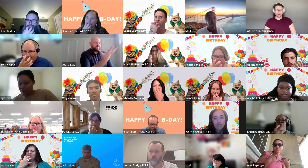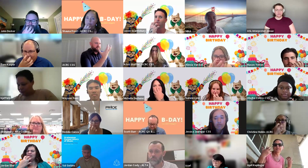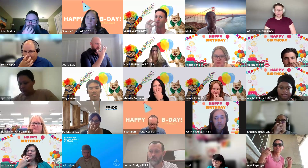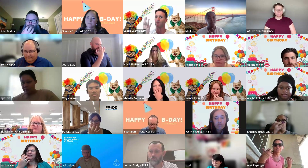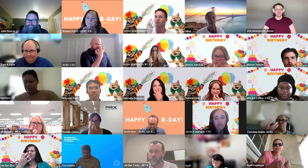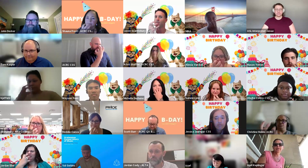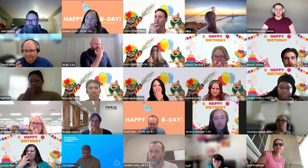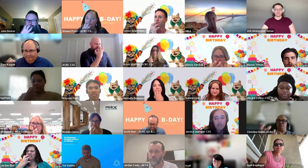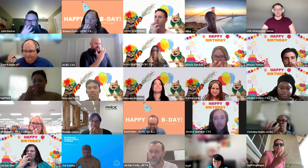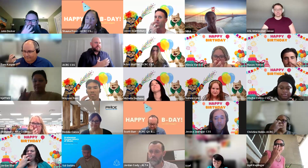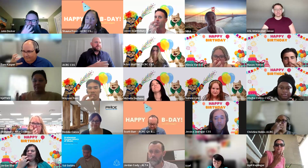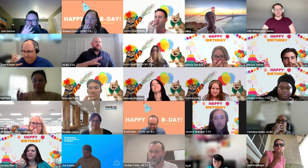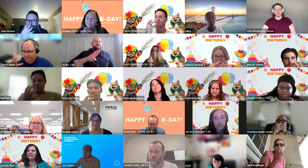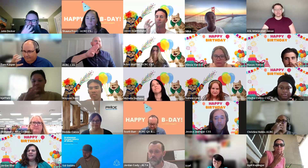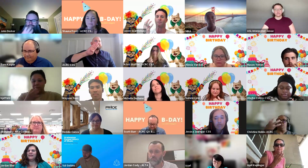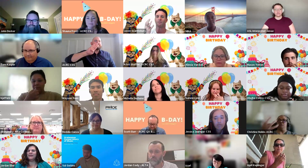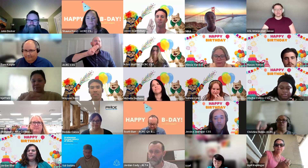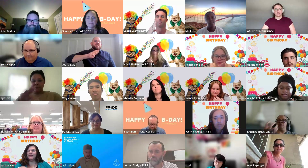mad,